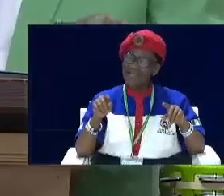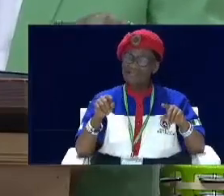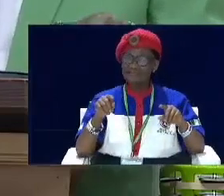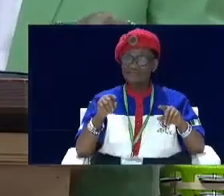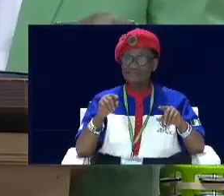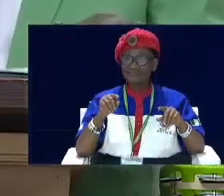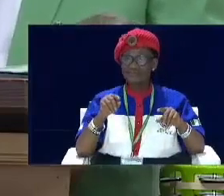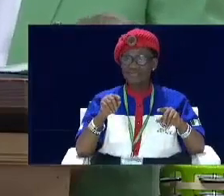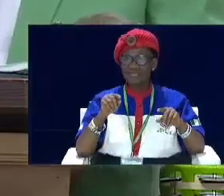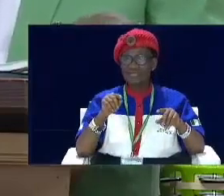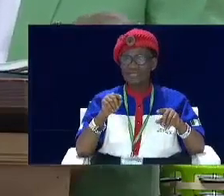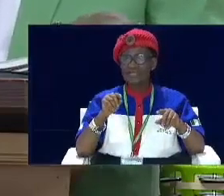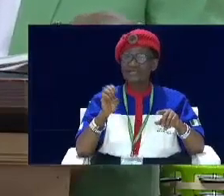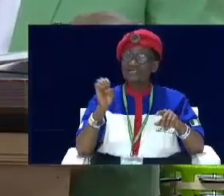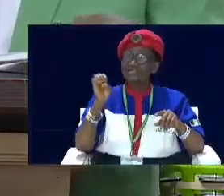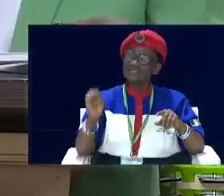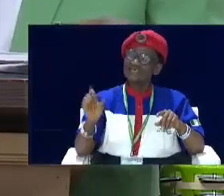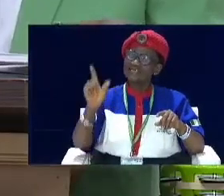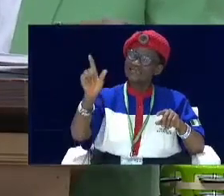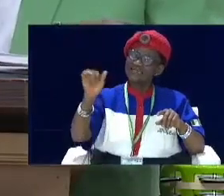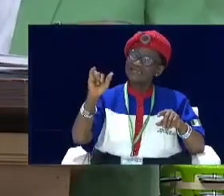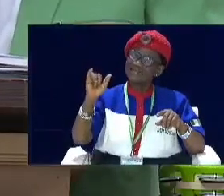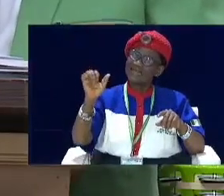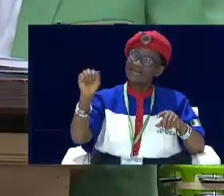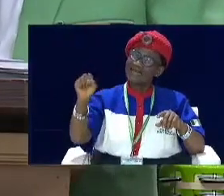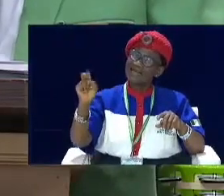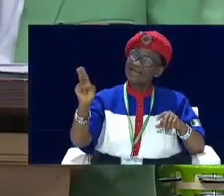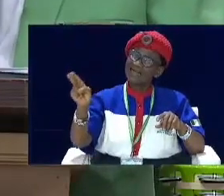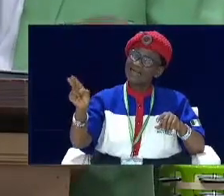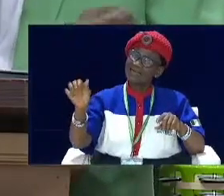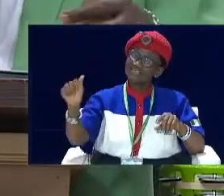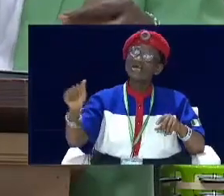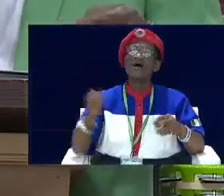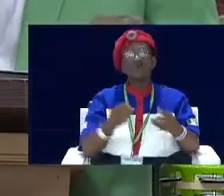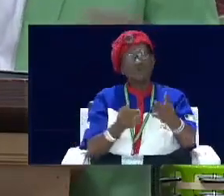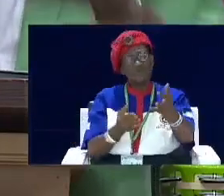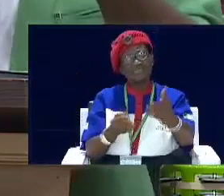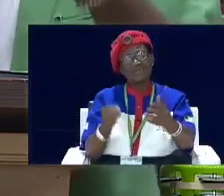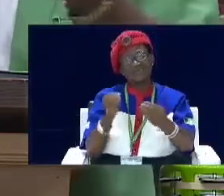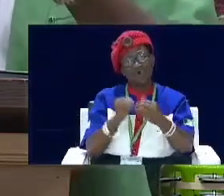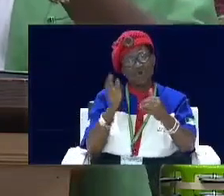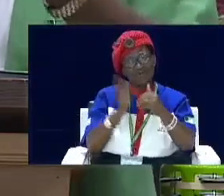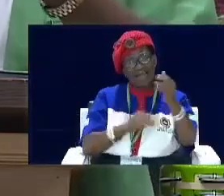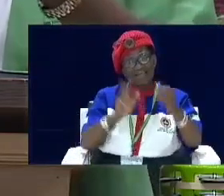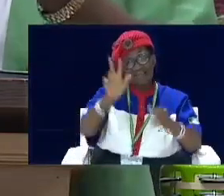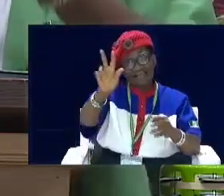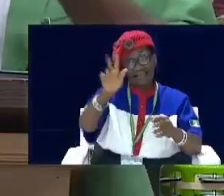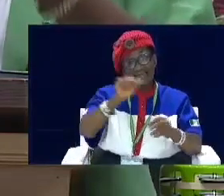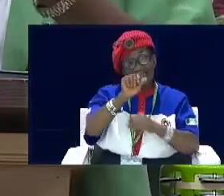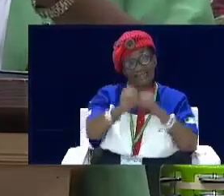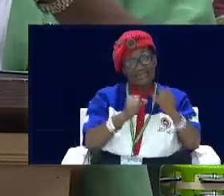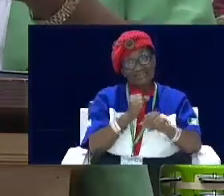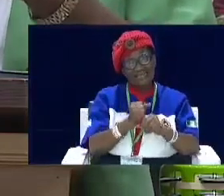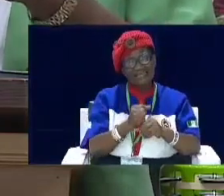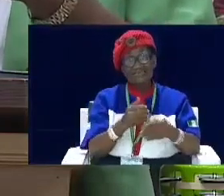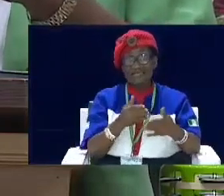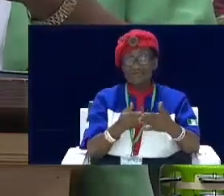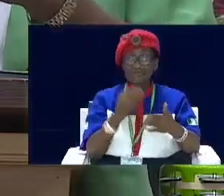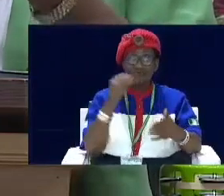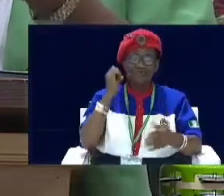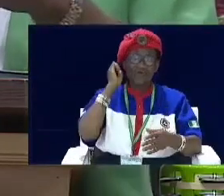Elisha waited more than 3 years. Elisha duro oju odun meta lo before he finally